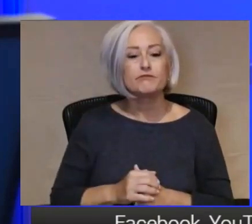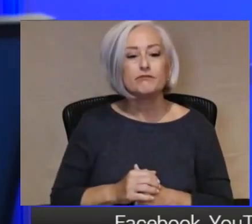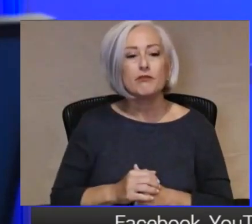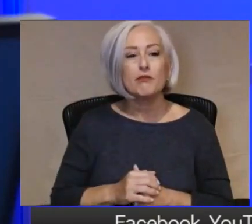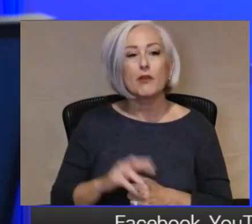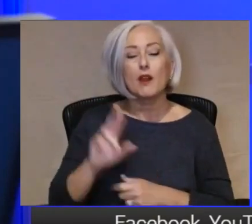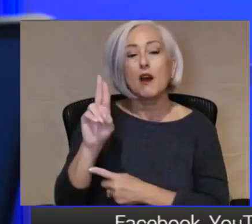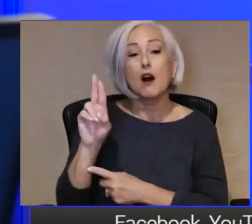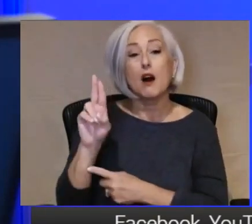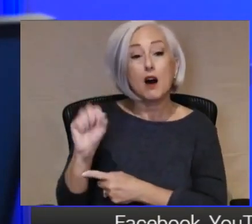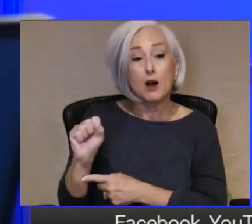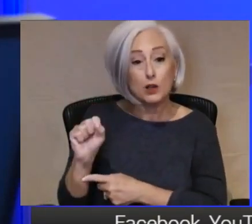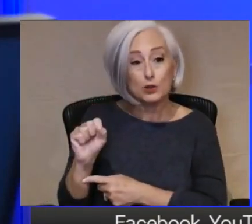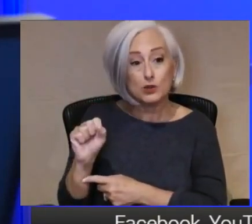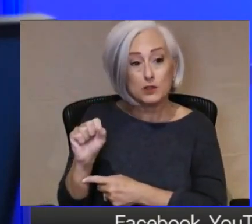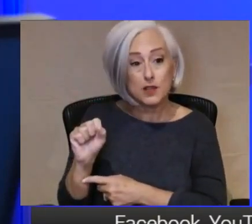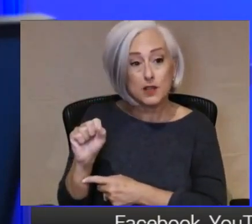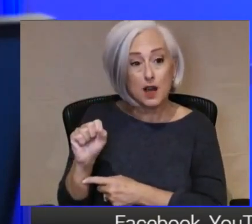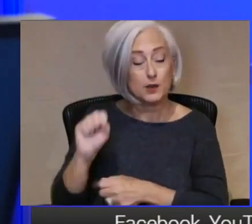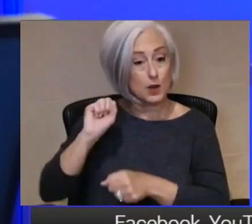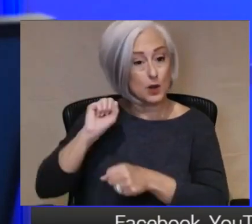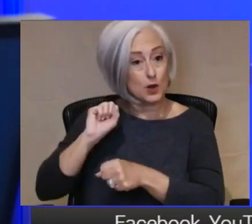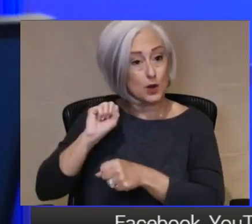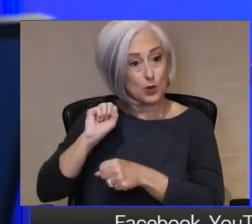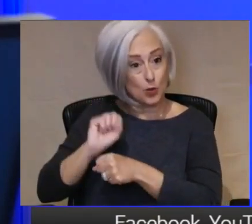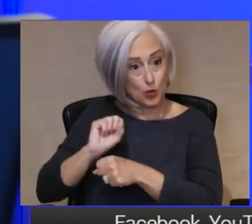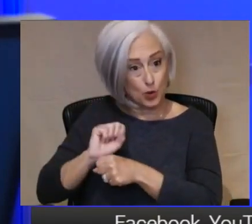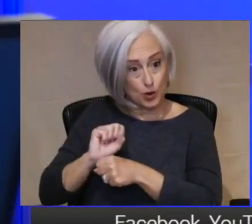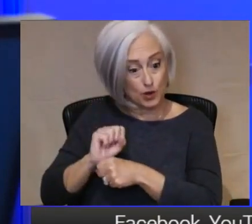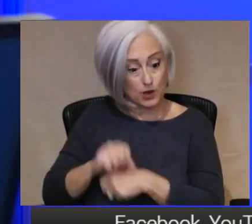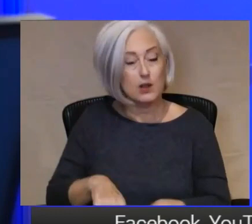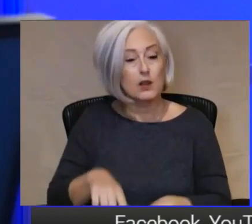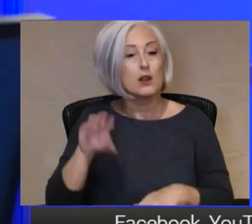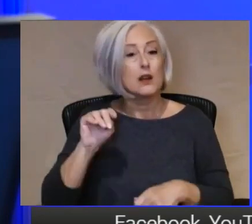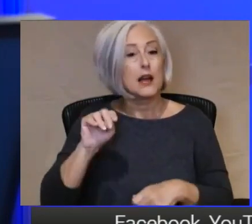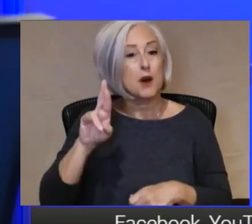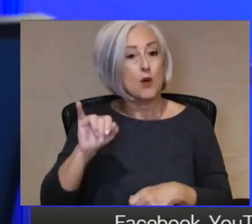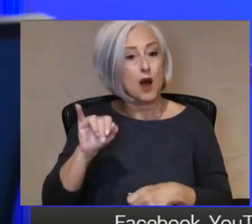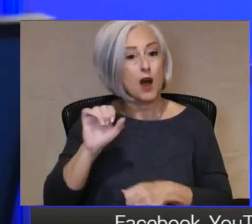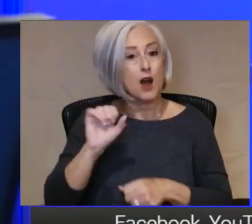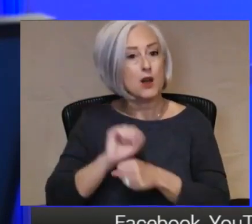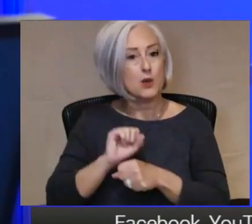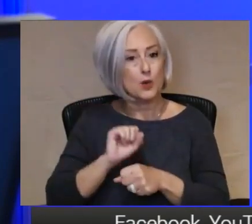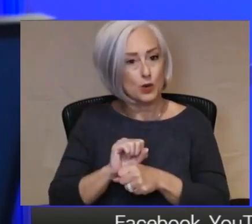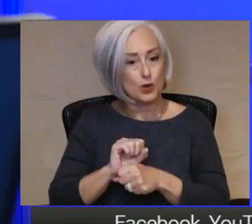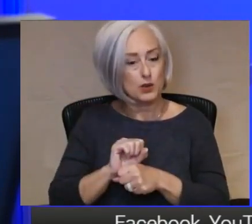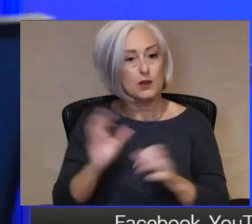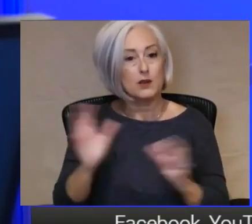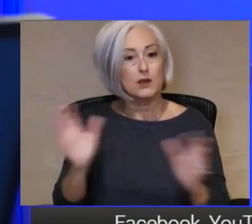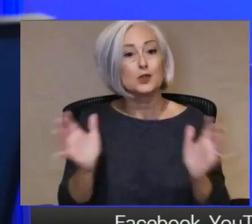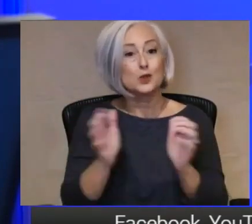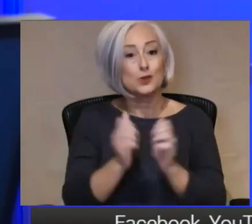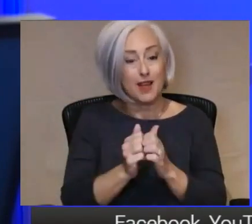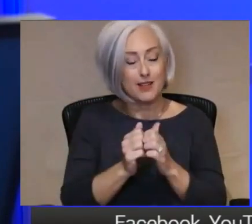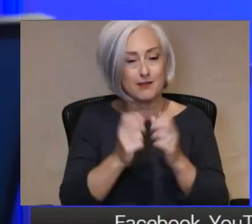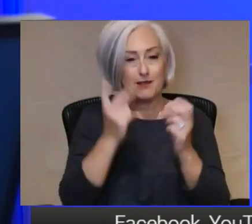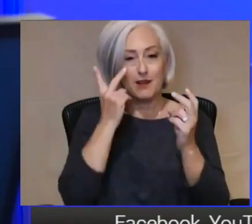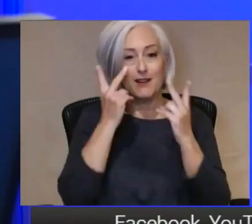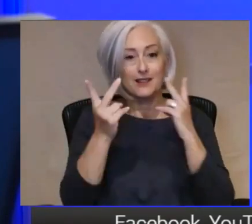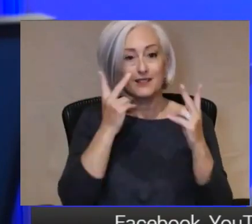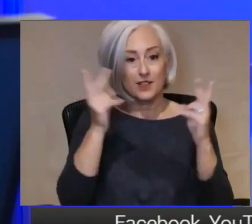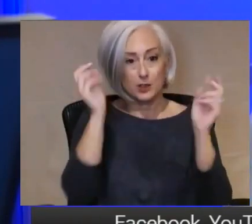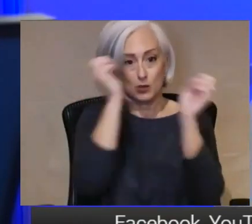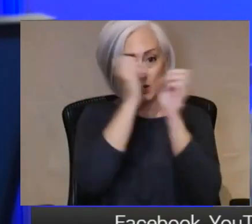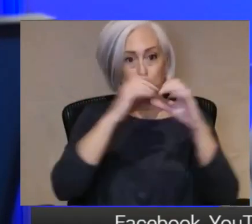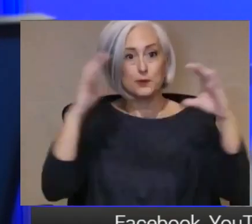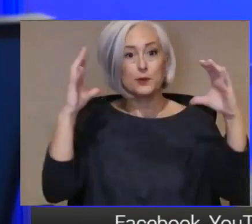as well as MRI evolved, we were able to better visualize the brain and use ultrasound waves. The way